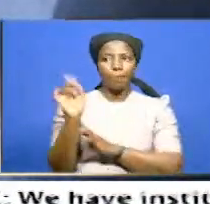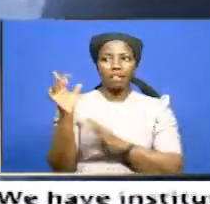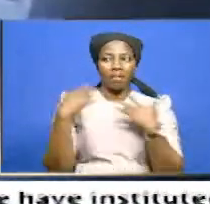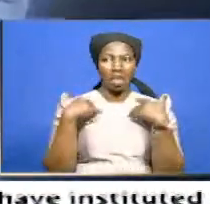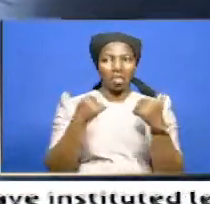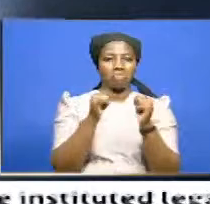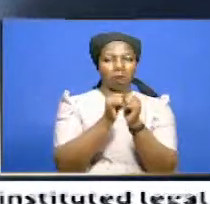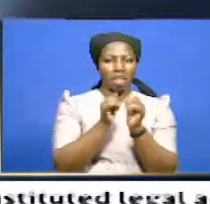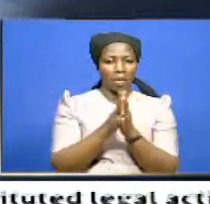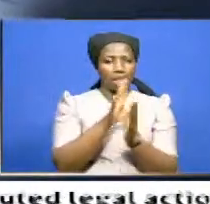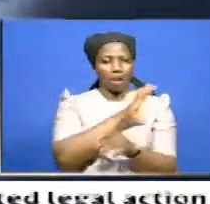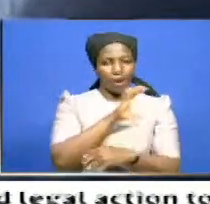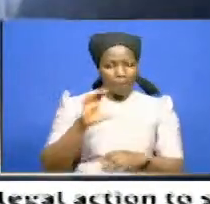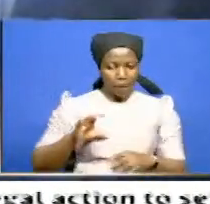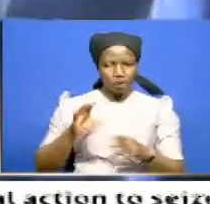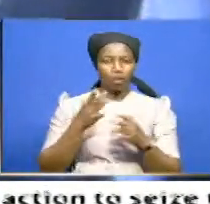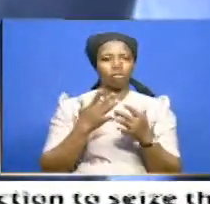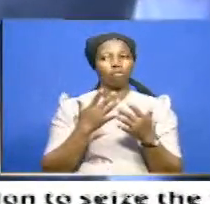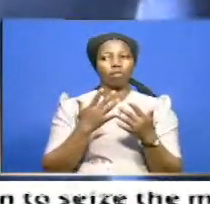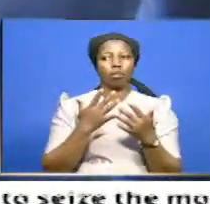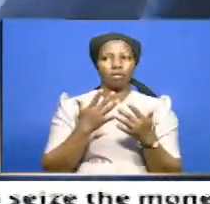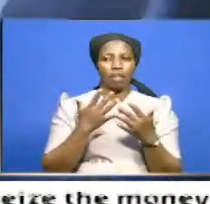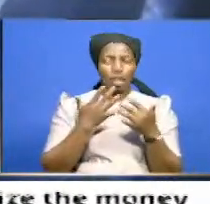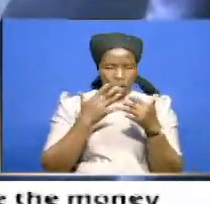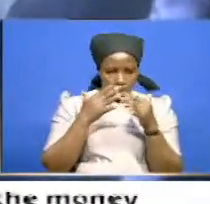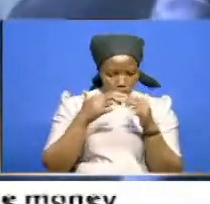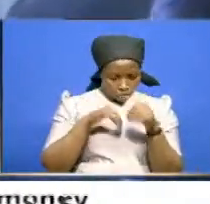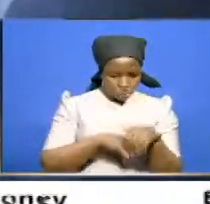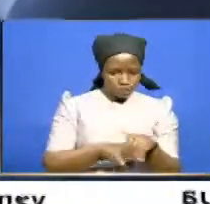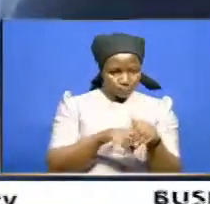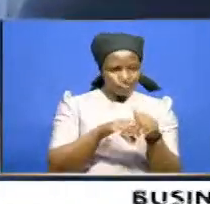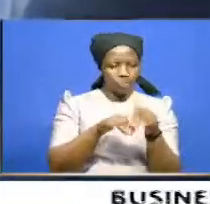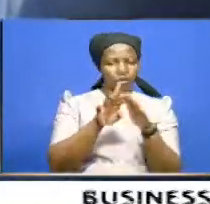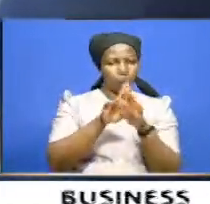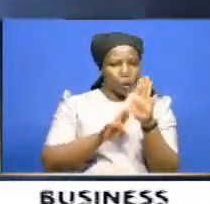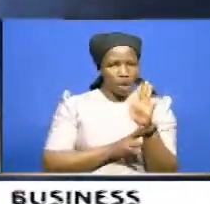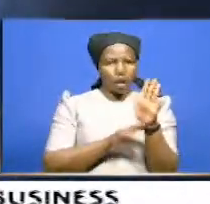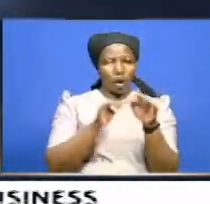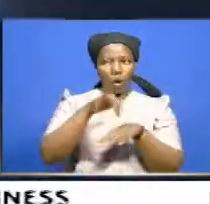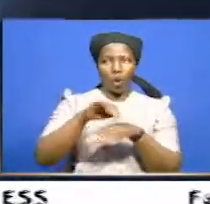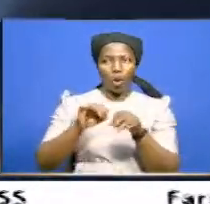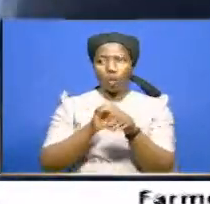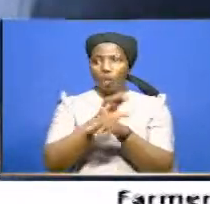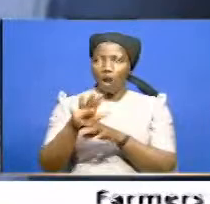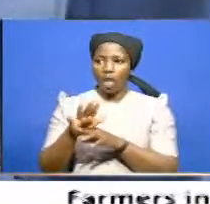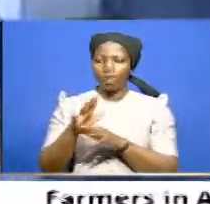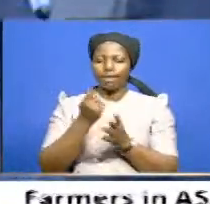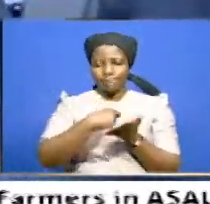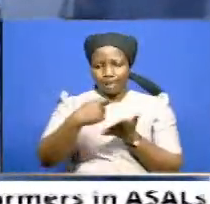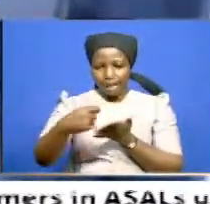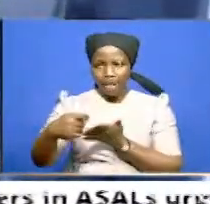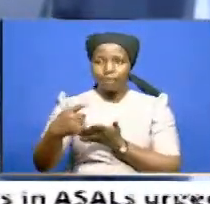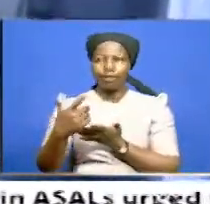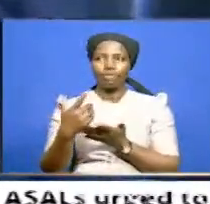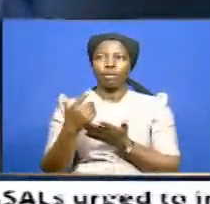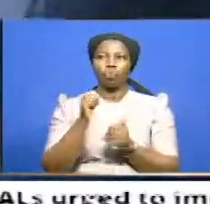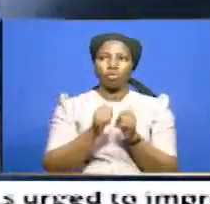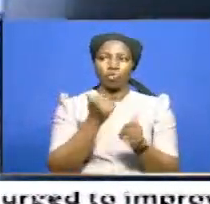the Commission protocols on COVID. So the signature verification exercise we have taken, we shall provide